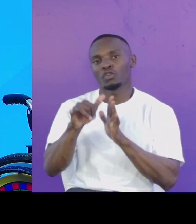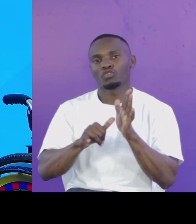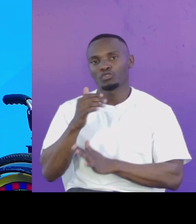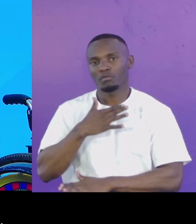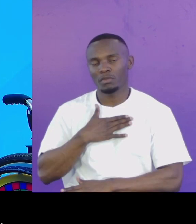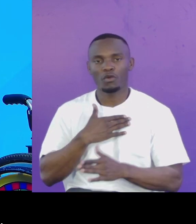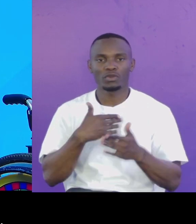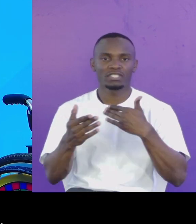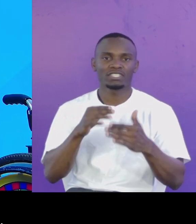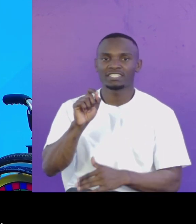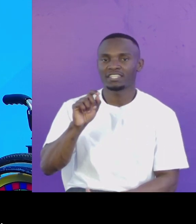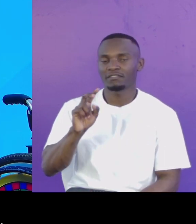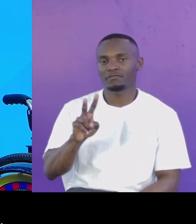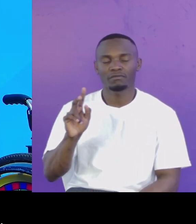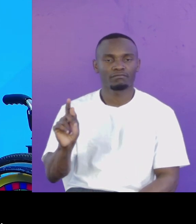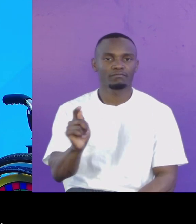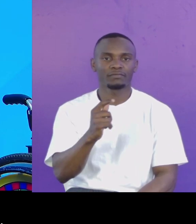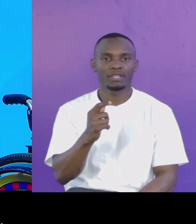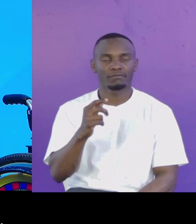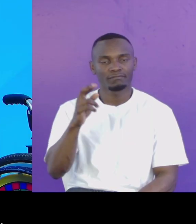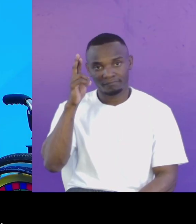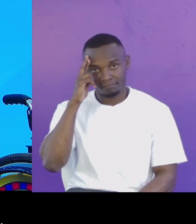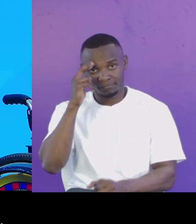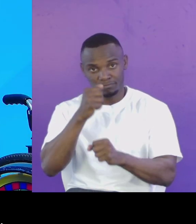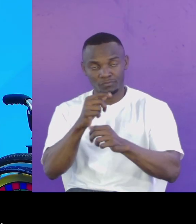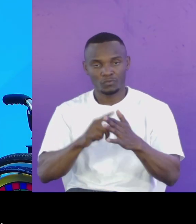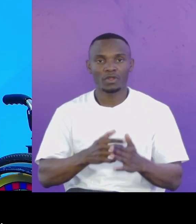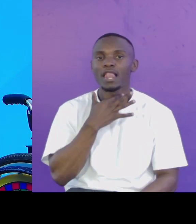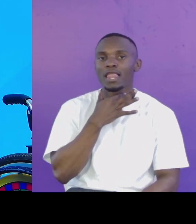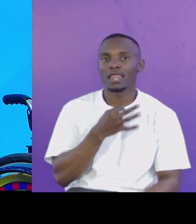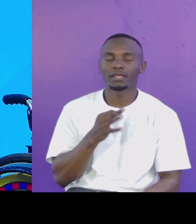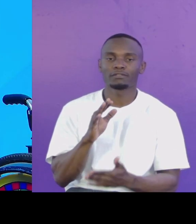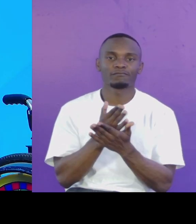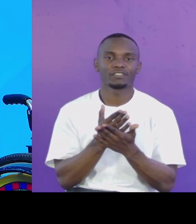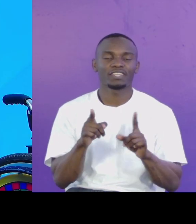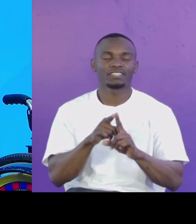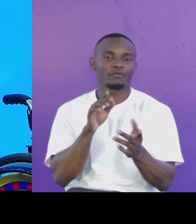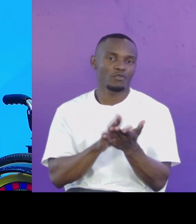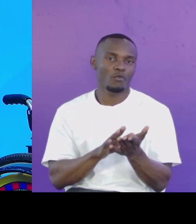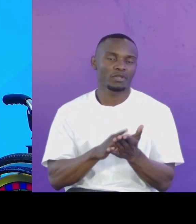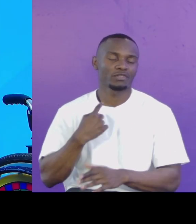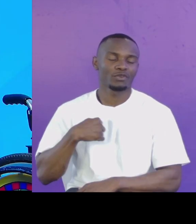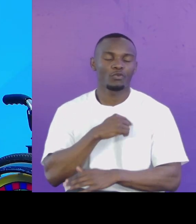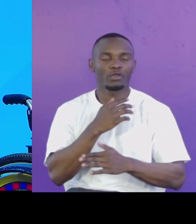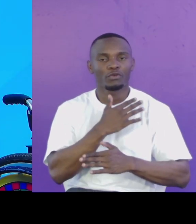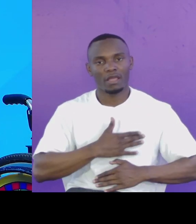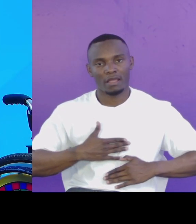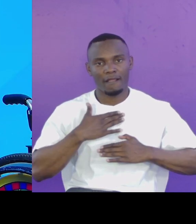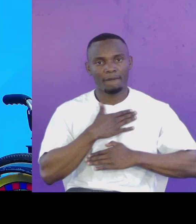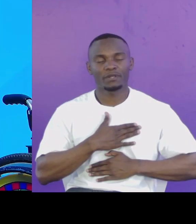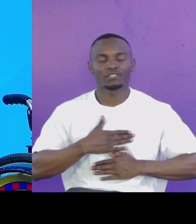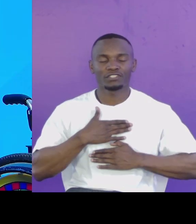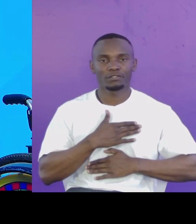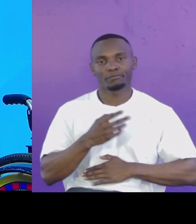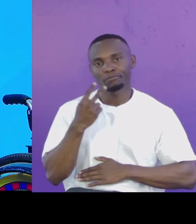Kenya. Remember to like, share, and comment. We will appreciate to